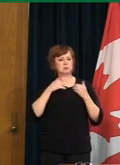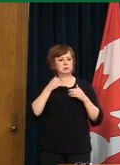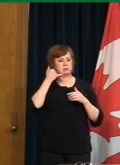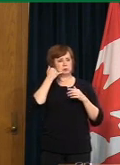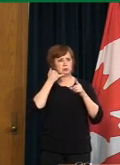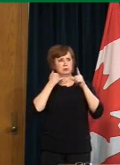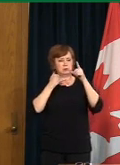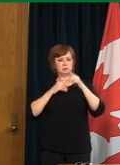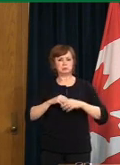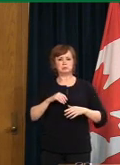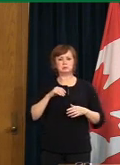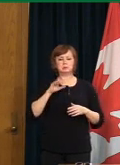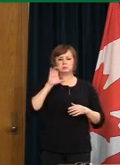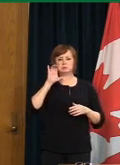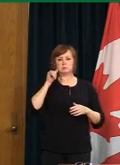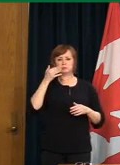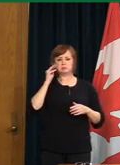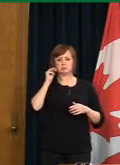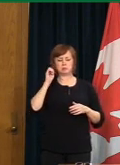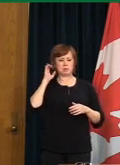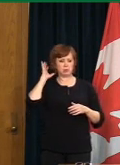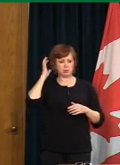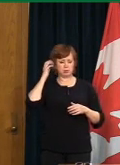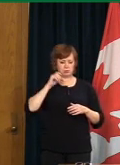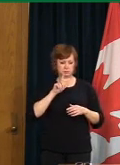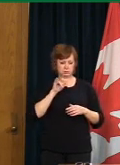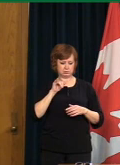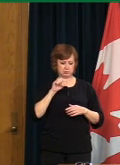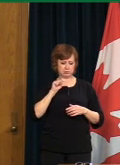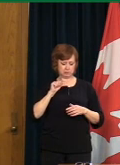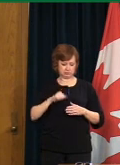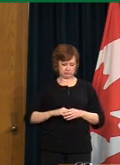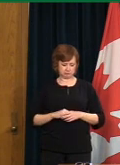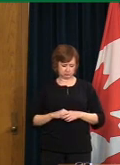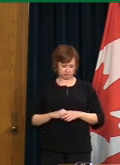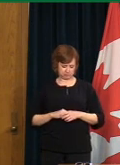have Lisa Schick with CJME.